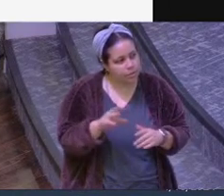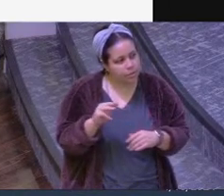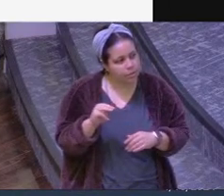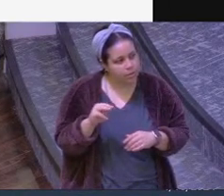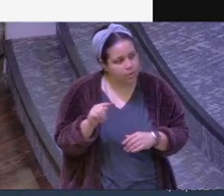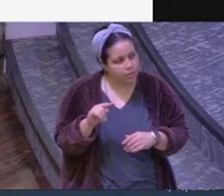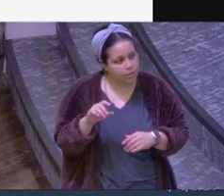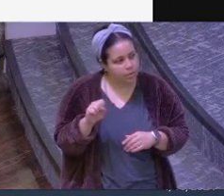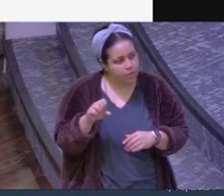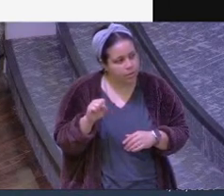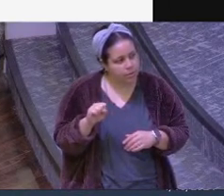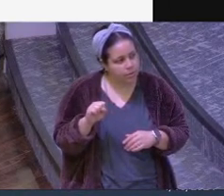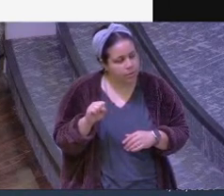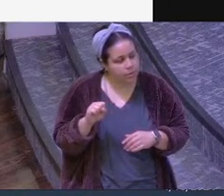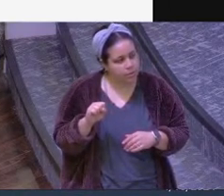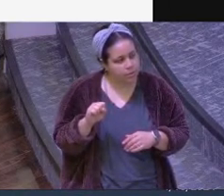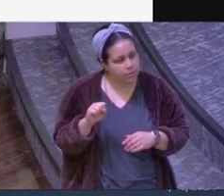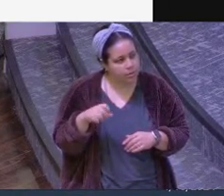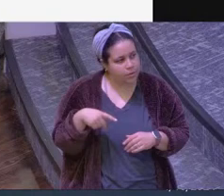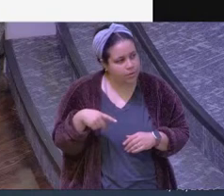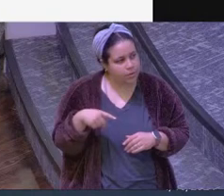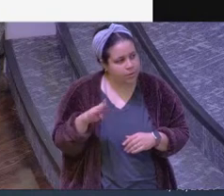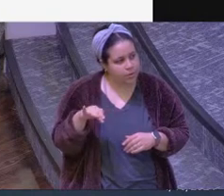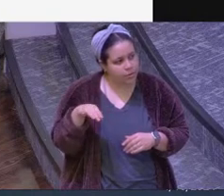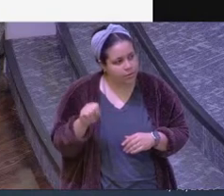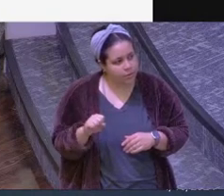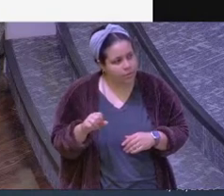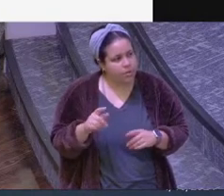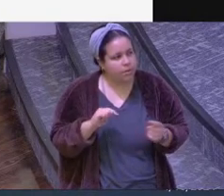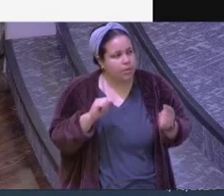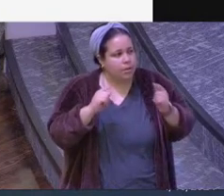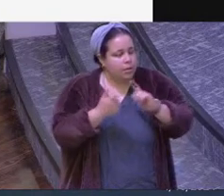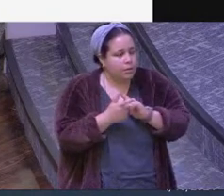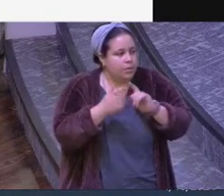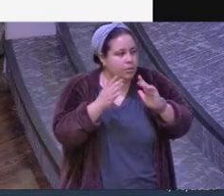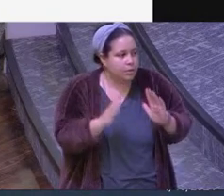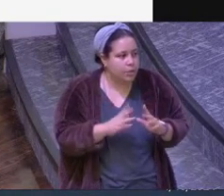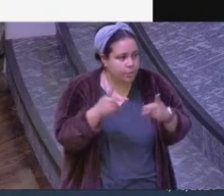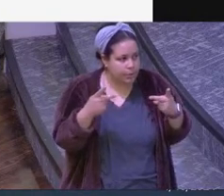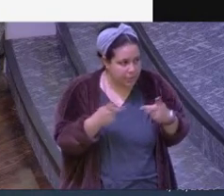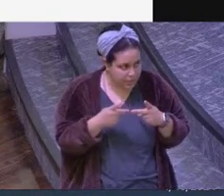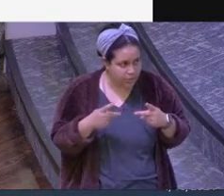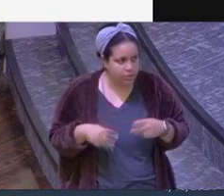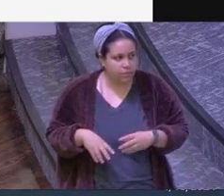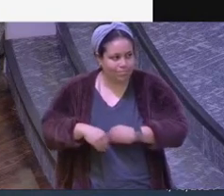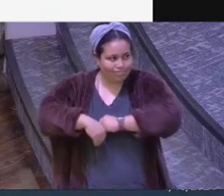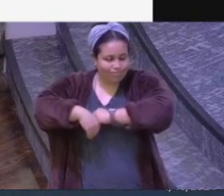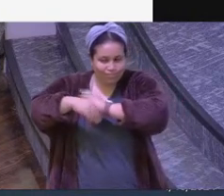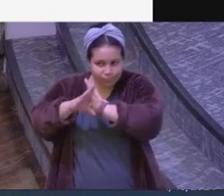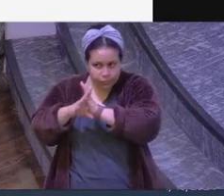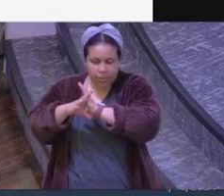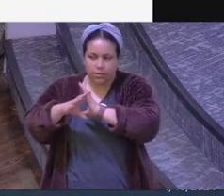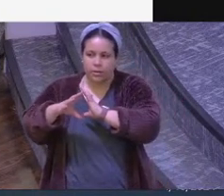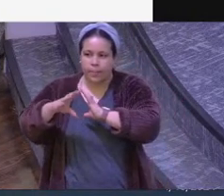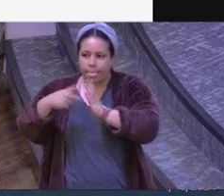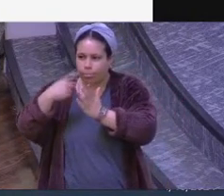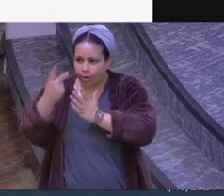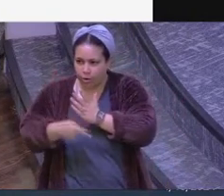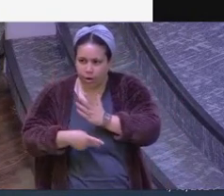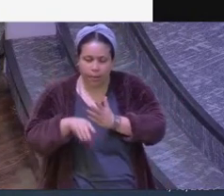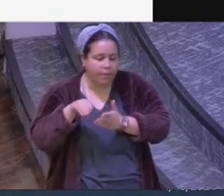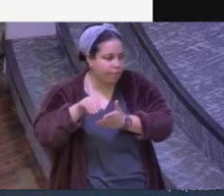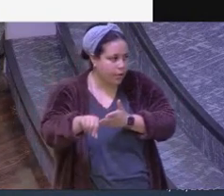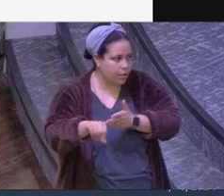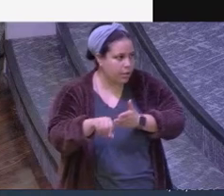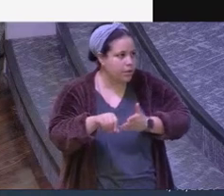a coordinator of our virtual programs, and then there's also a translator position that was funded by ARPA that we would like to continue in the general